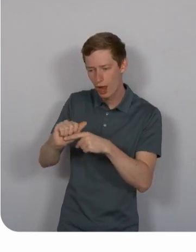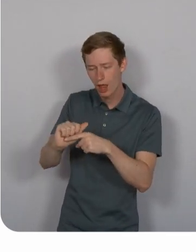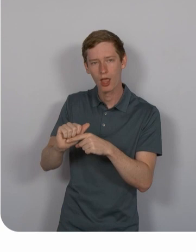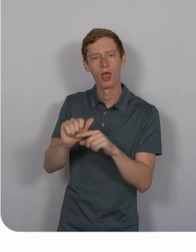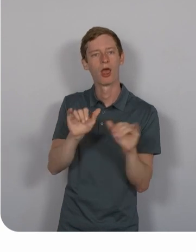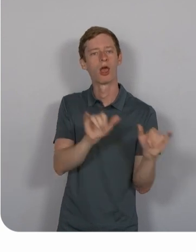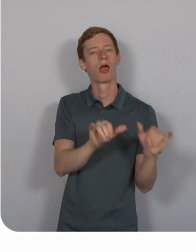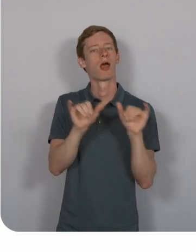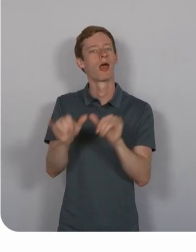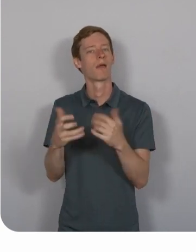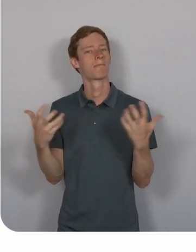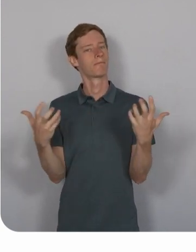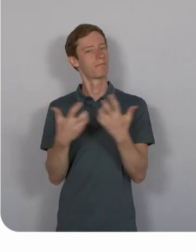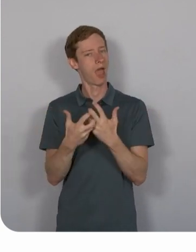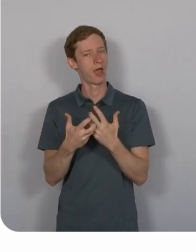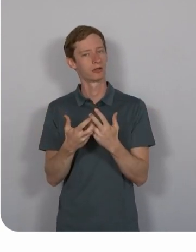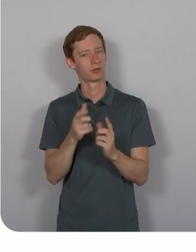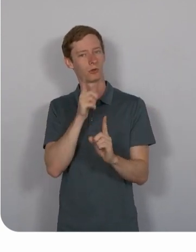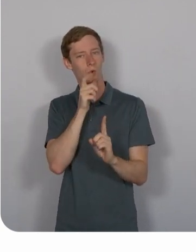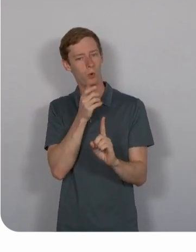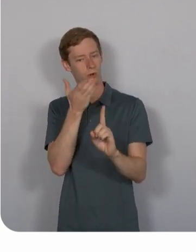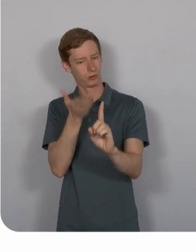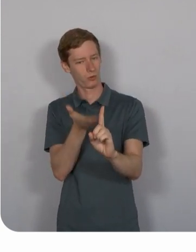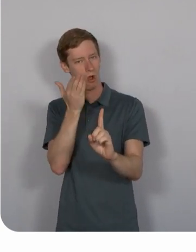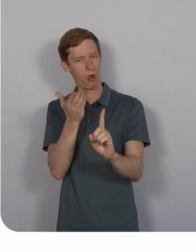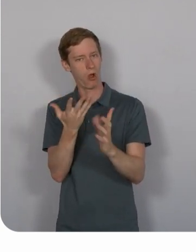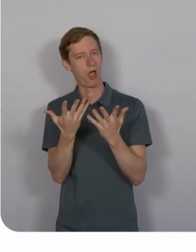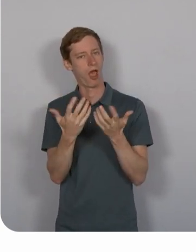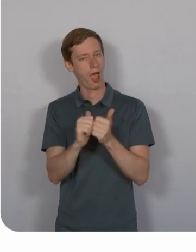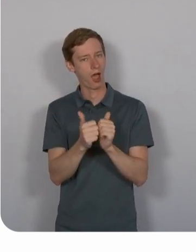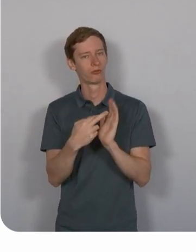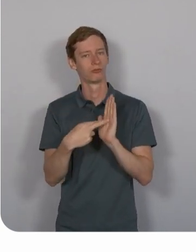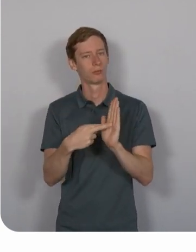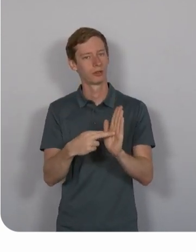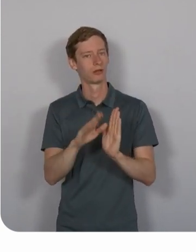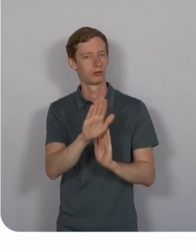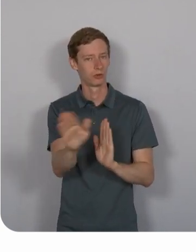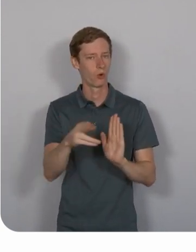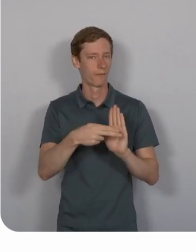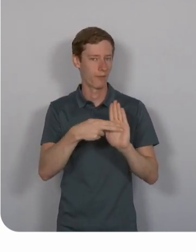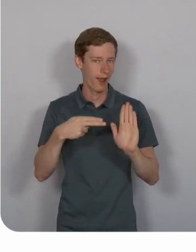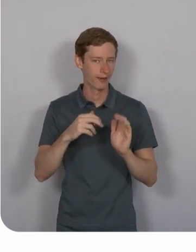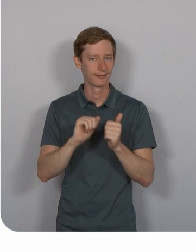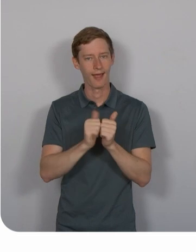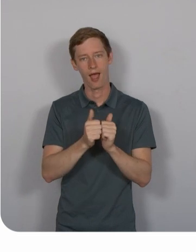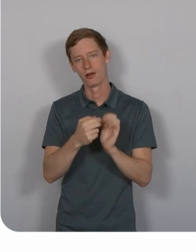things that just kind of reflect the way that you would want to represent your brand and your community.